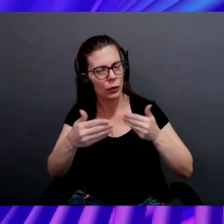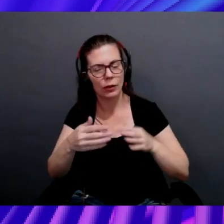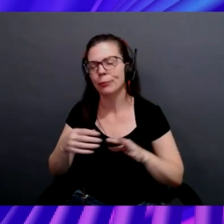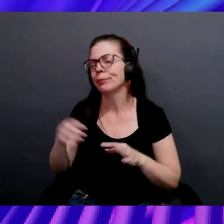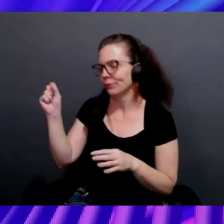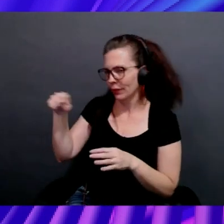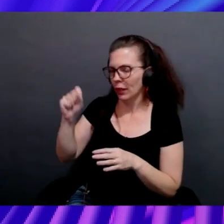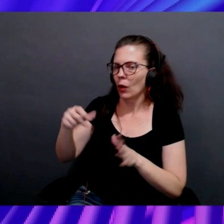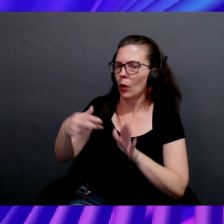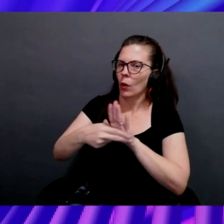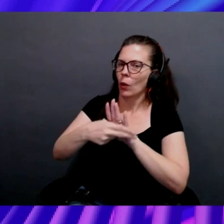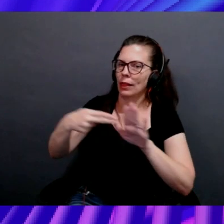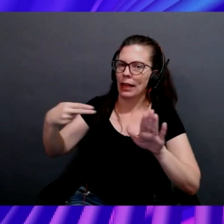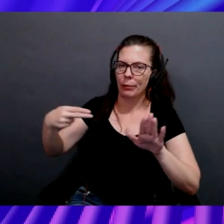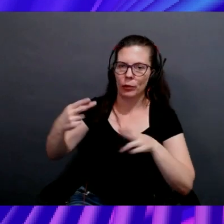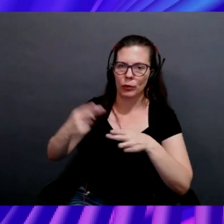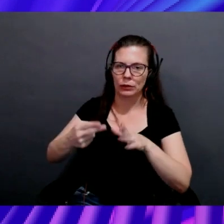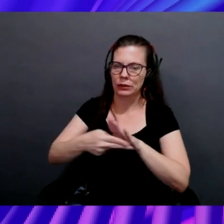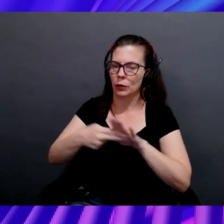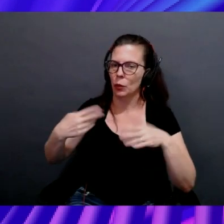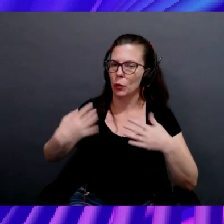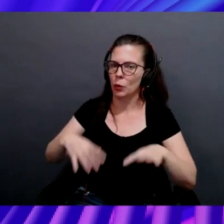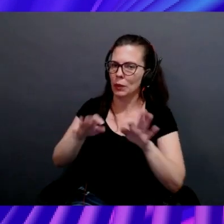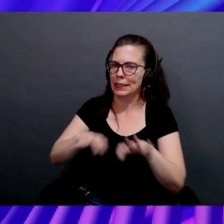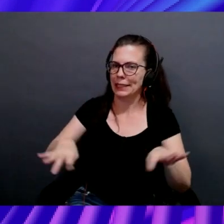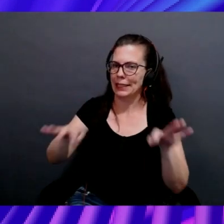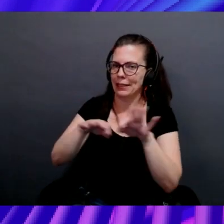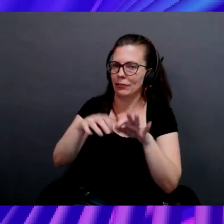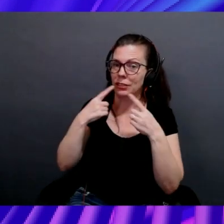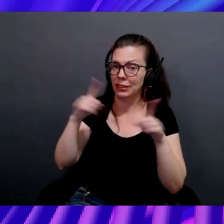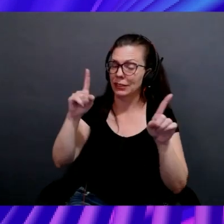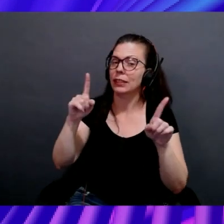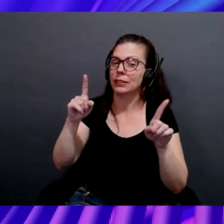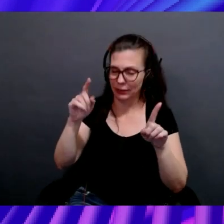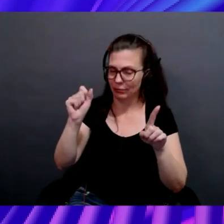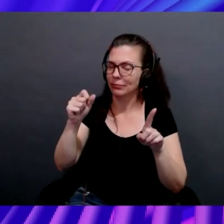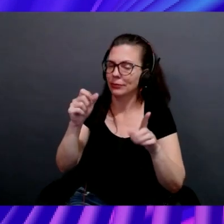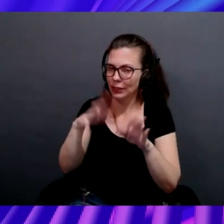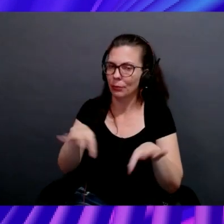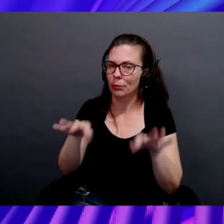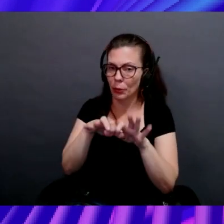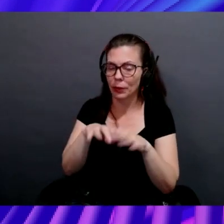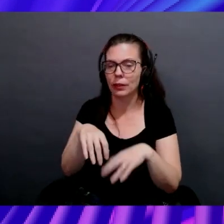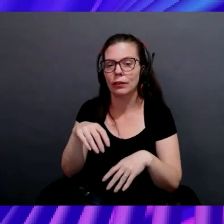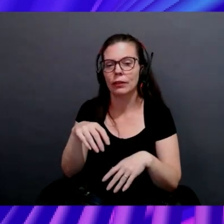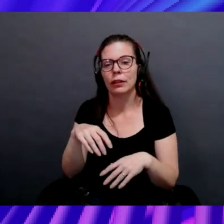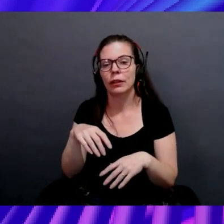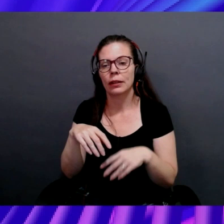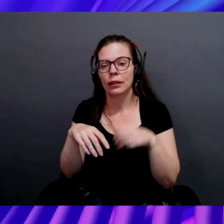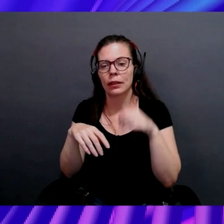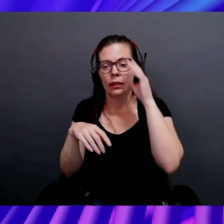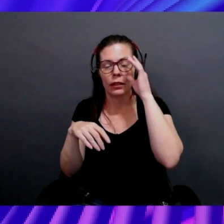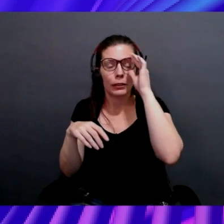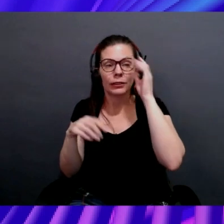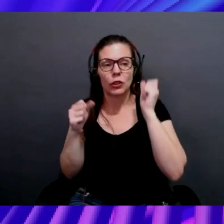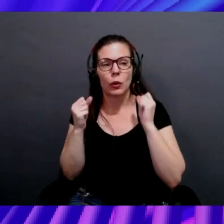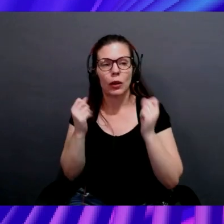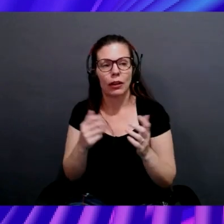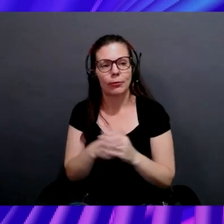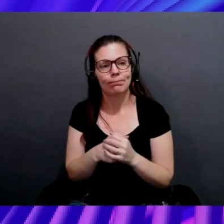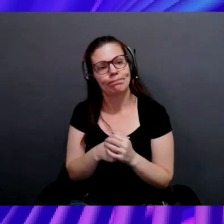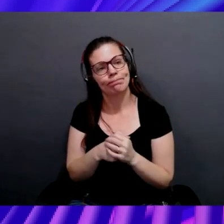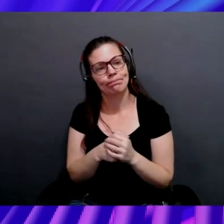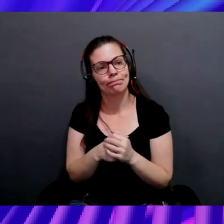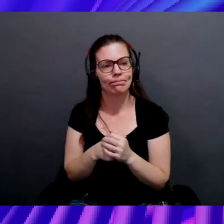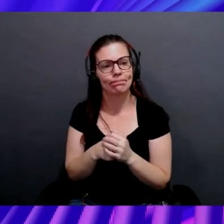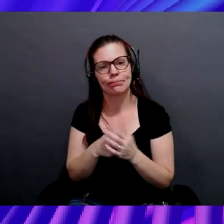labels are a key for success. It's a critical success factor. So it's a lot better